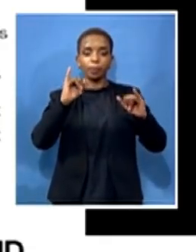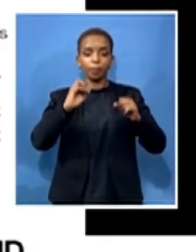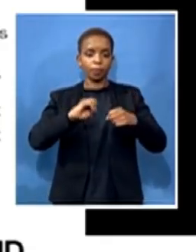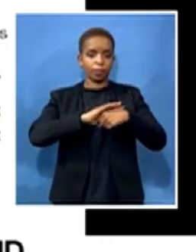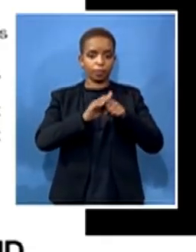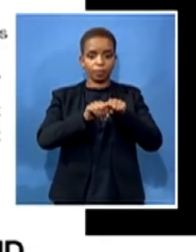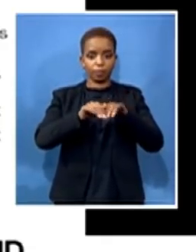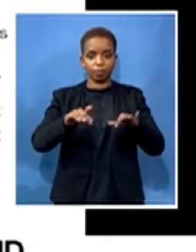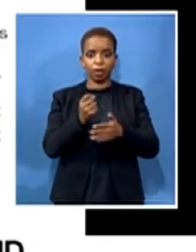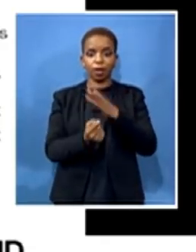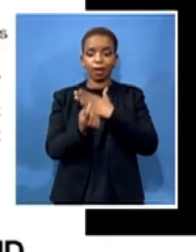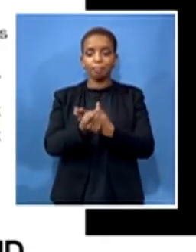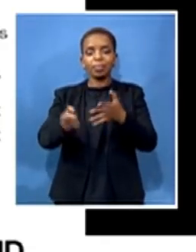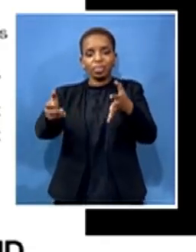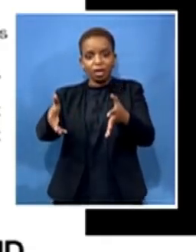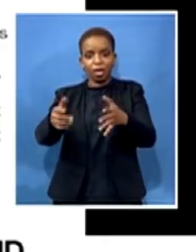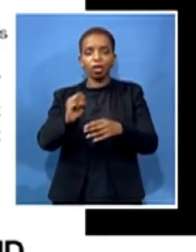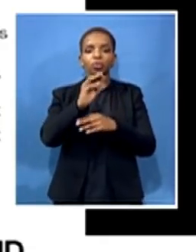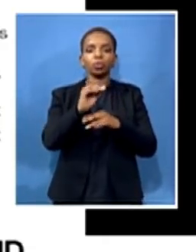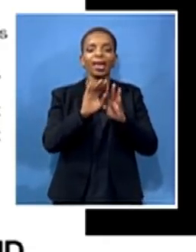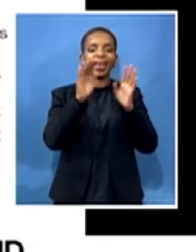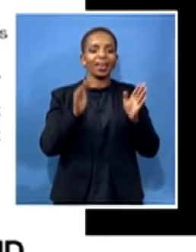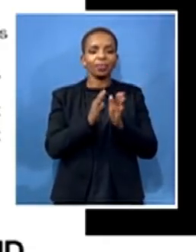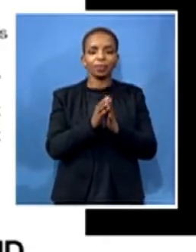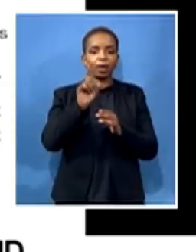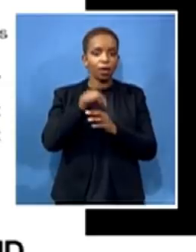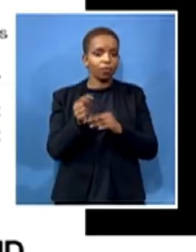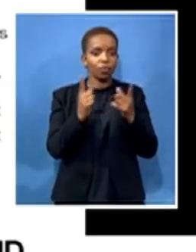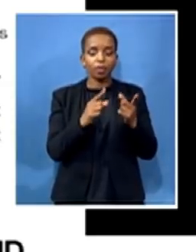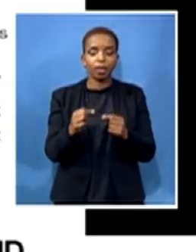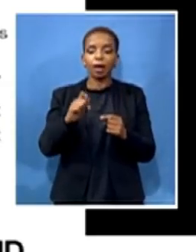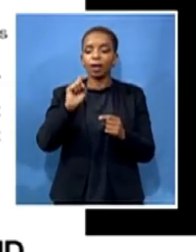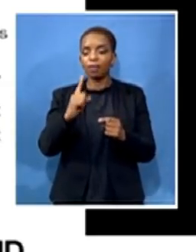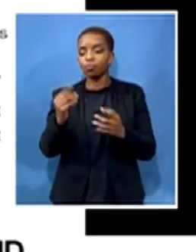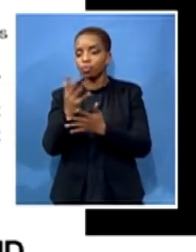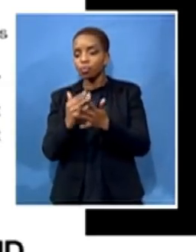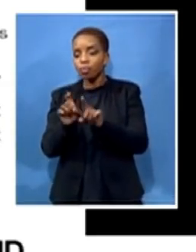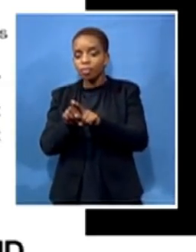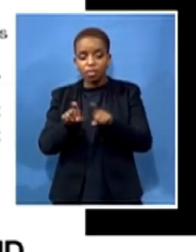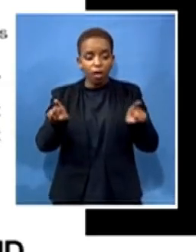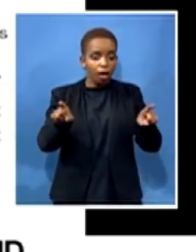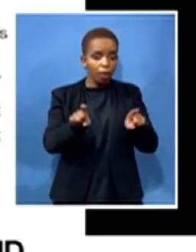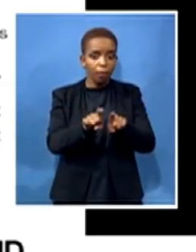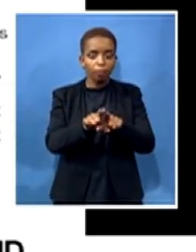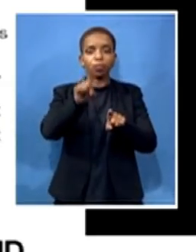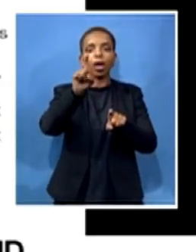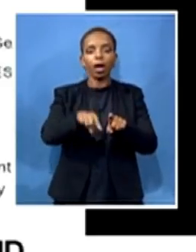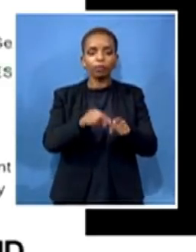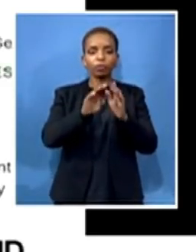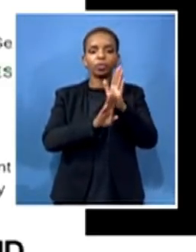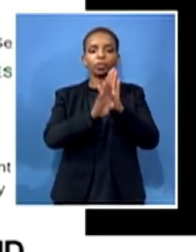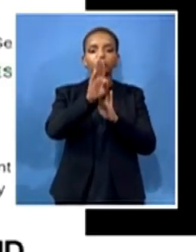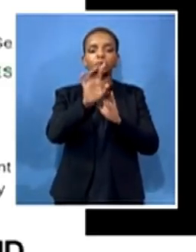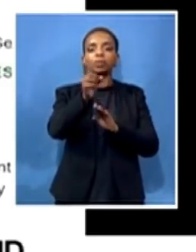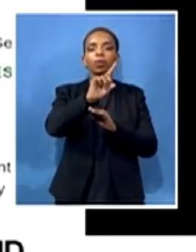be done through there. And we have to improve the political participation, and we